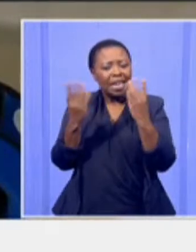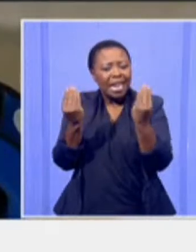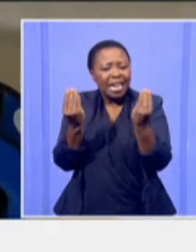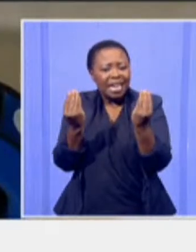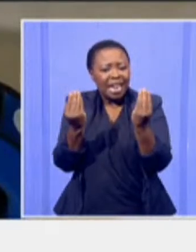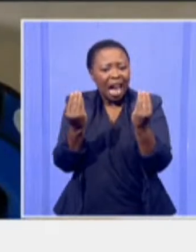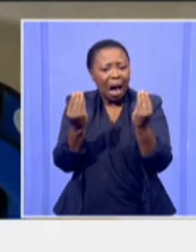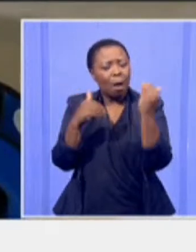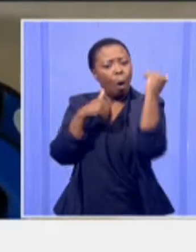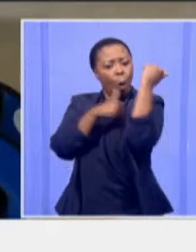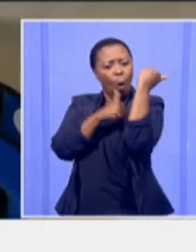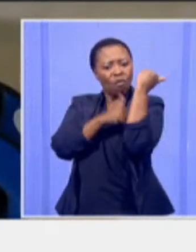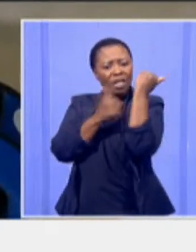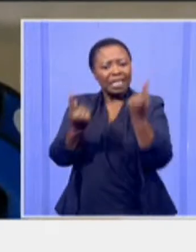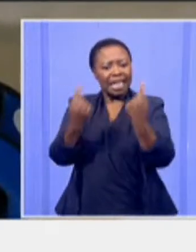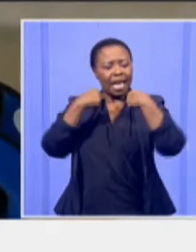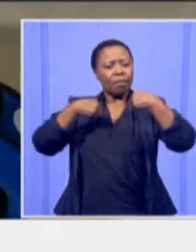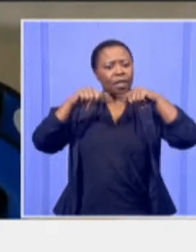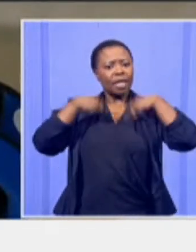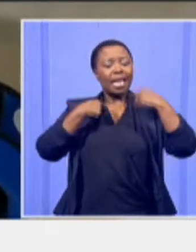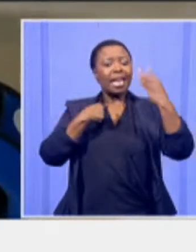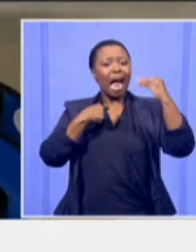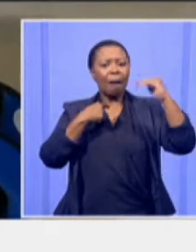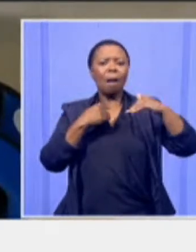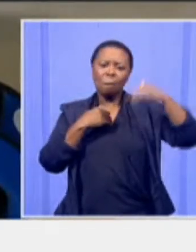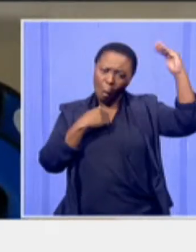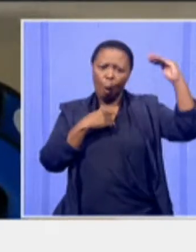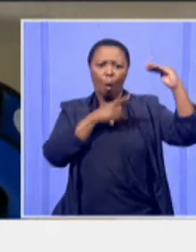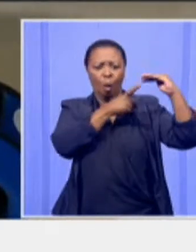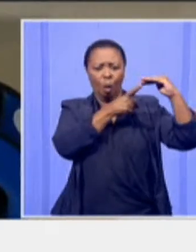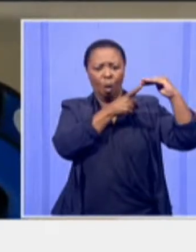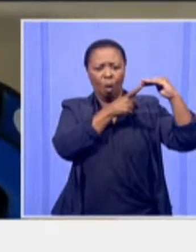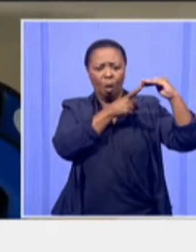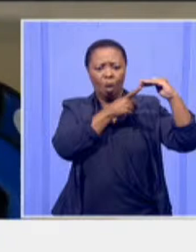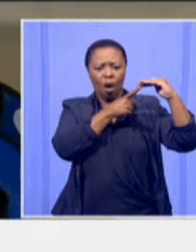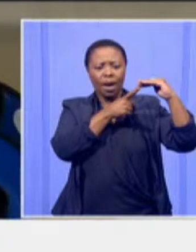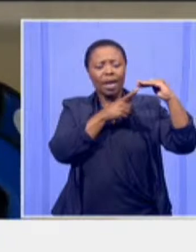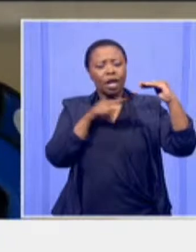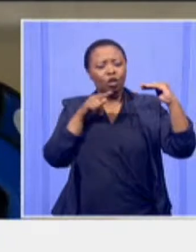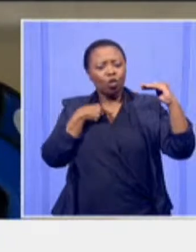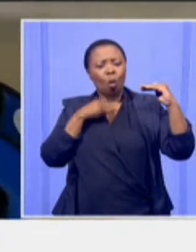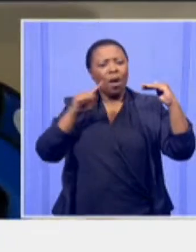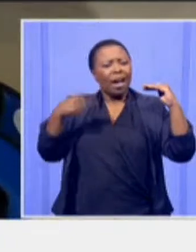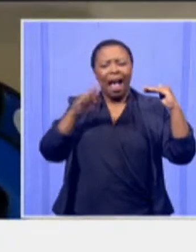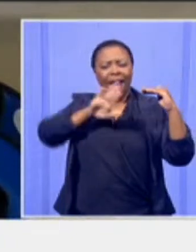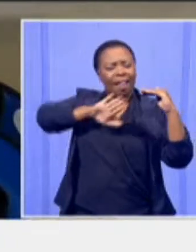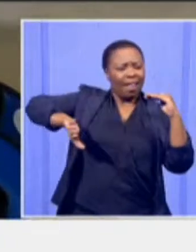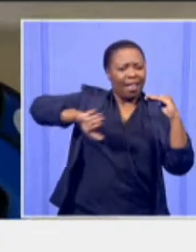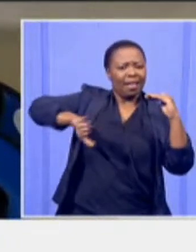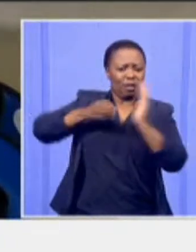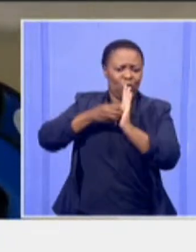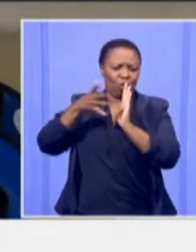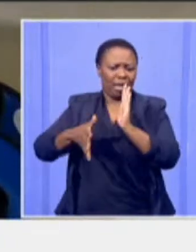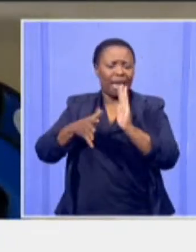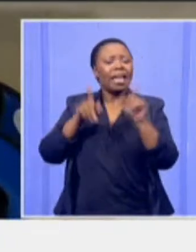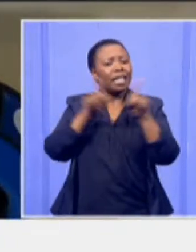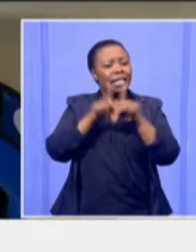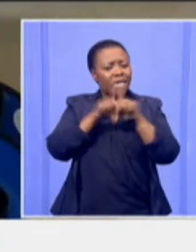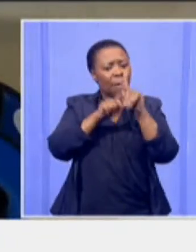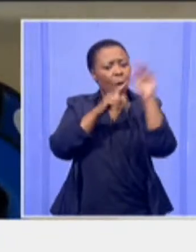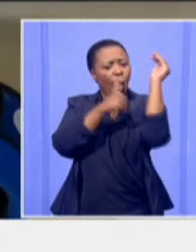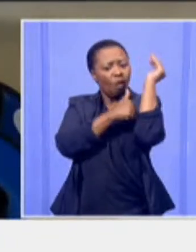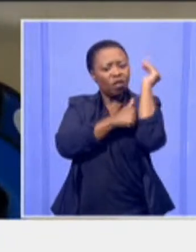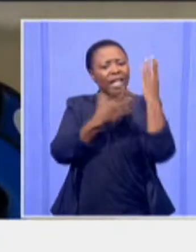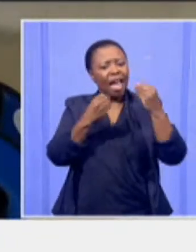to our offices exceeds that number, and we cannot leave those students behind. In my office right now, there are